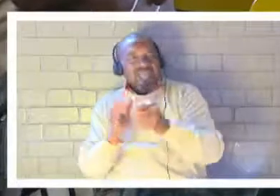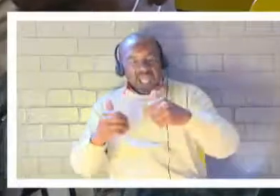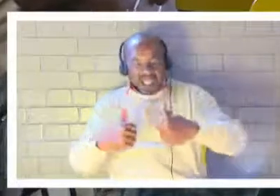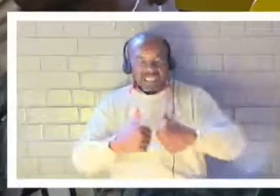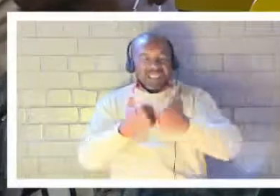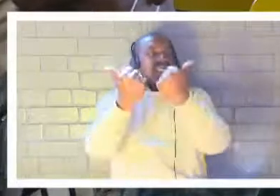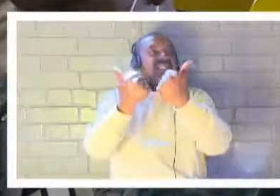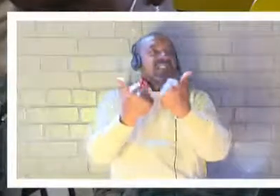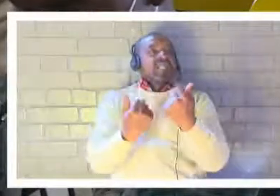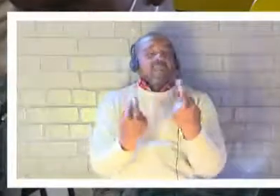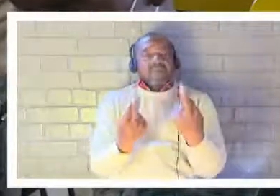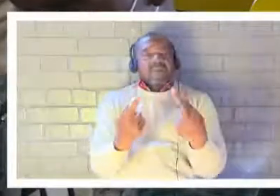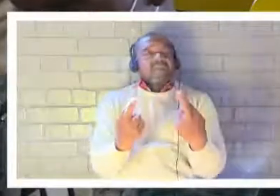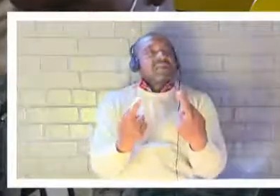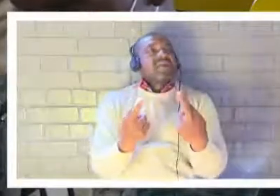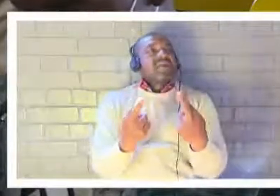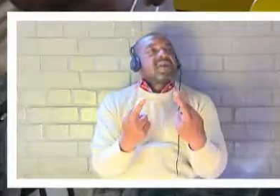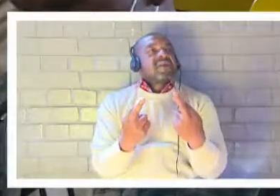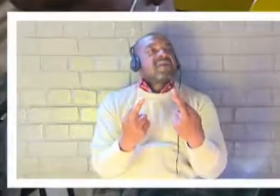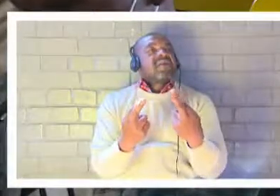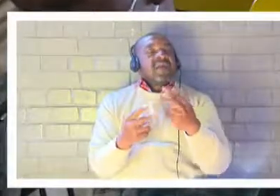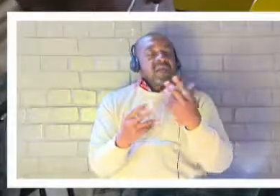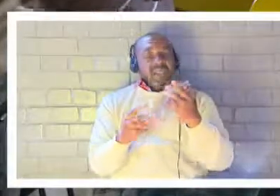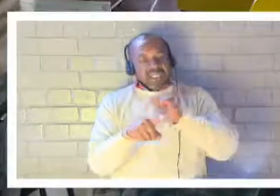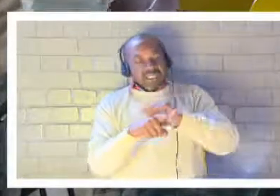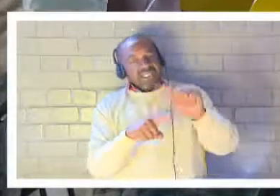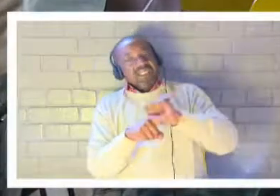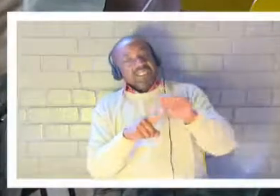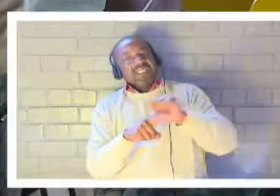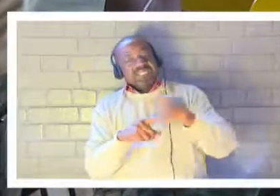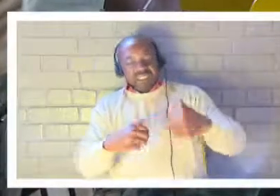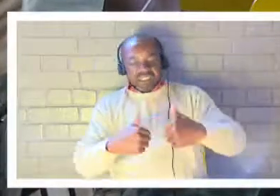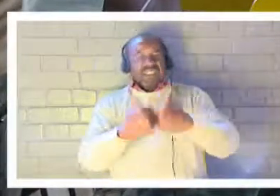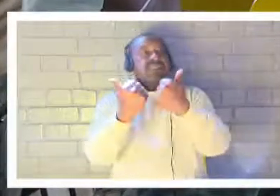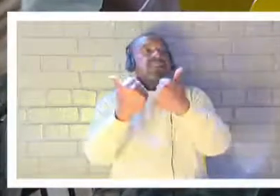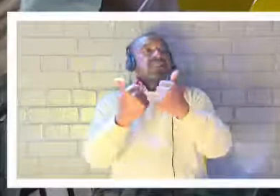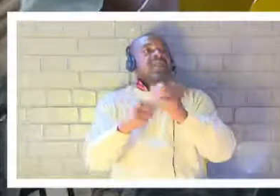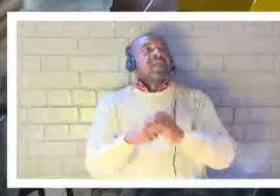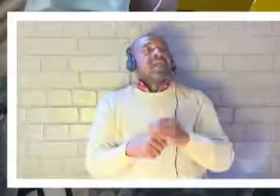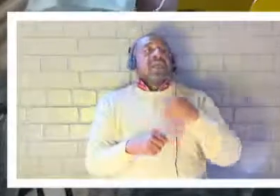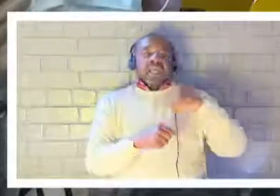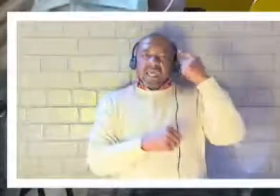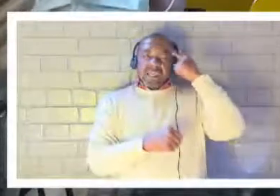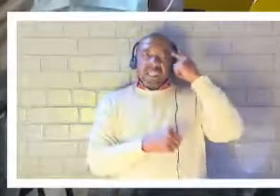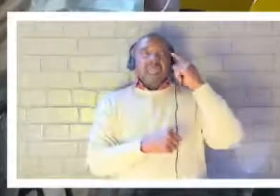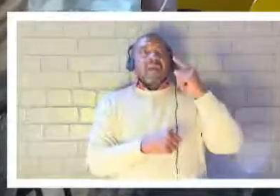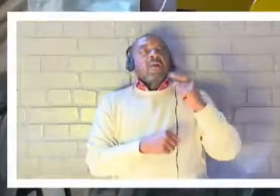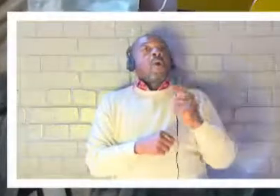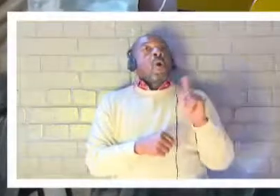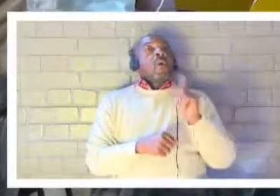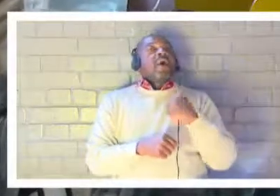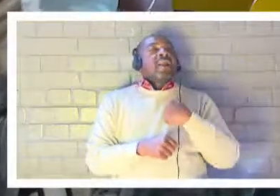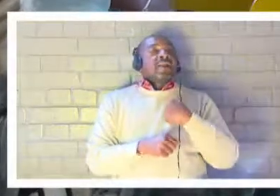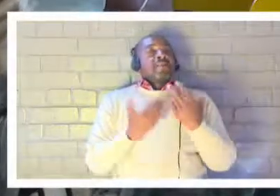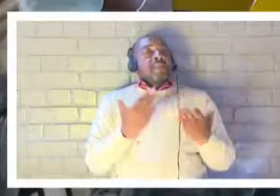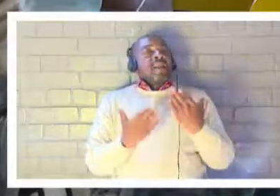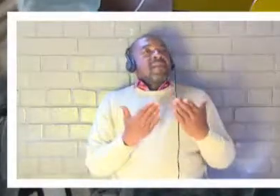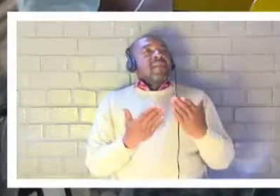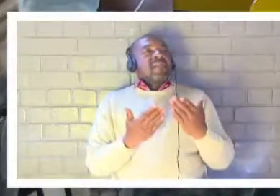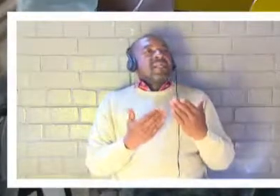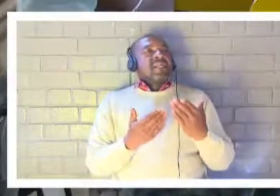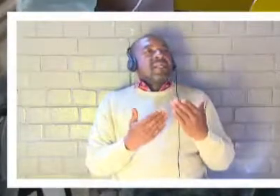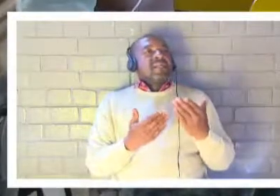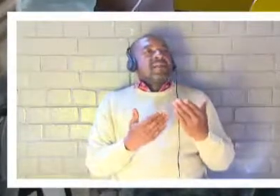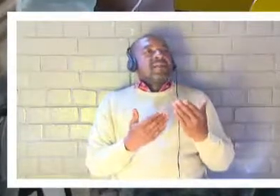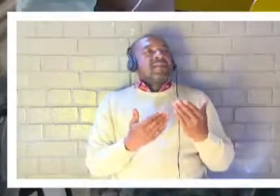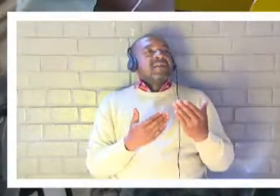challenges, material challenges, tools of trade, etc. And I think what would have been also maybe